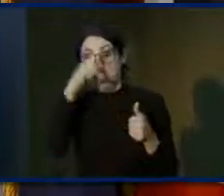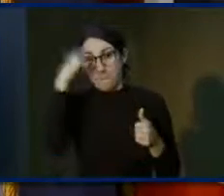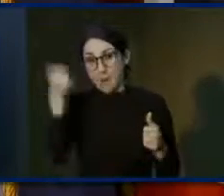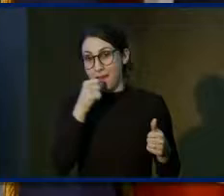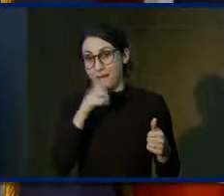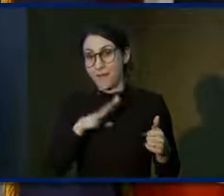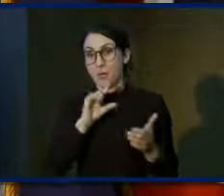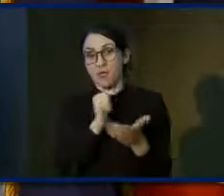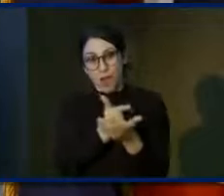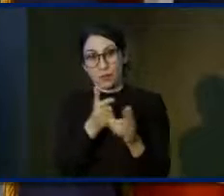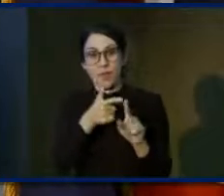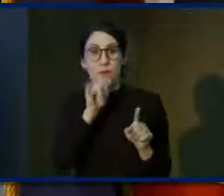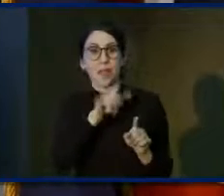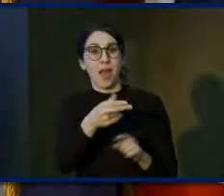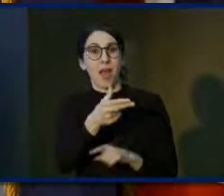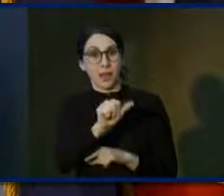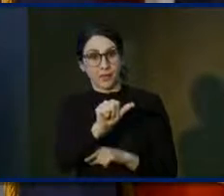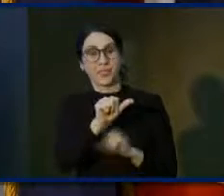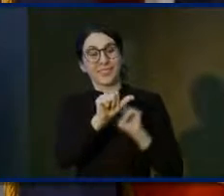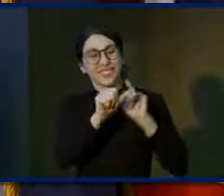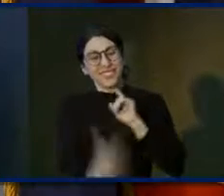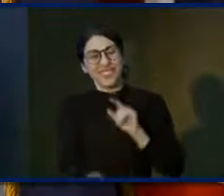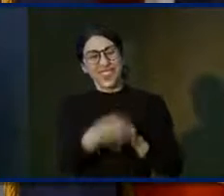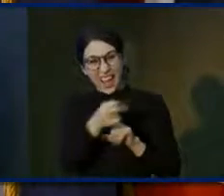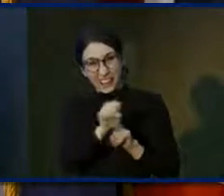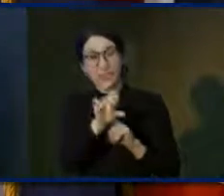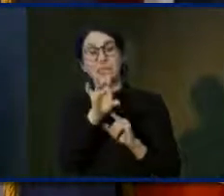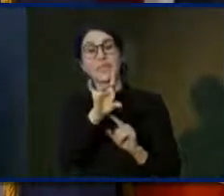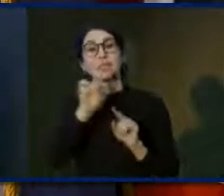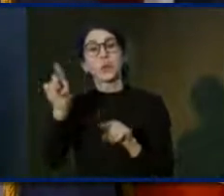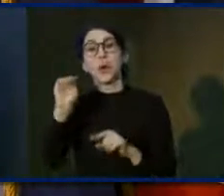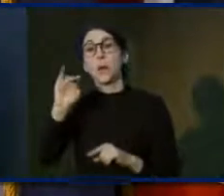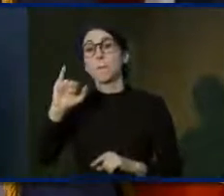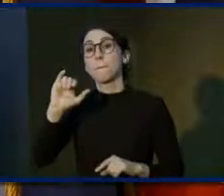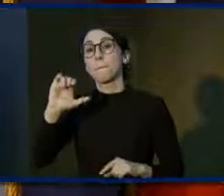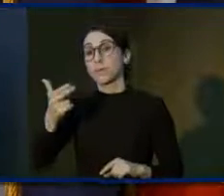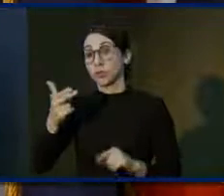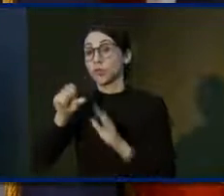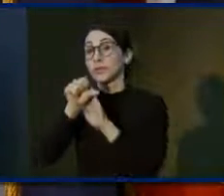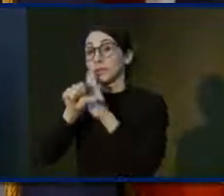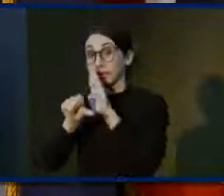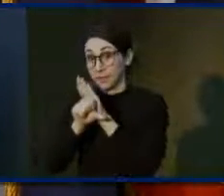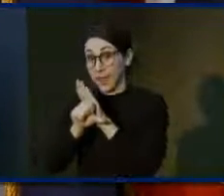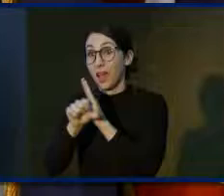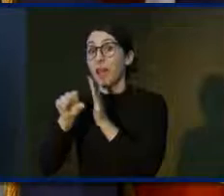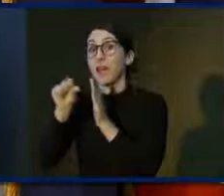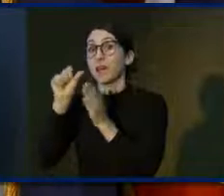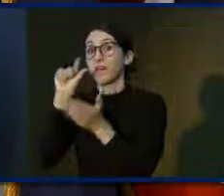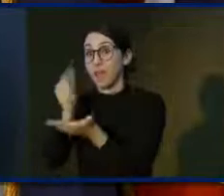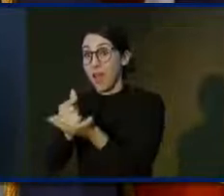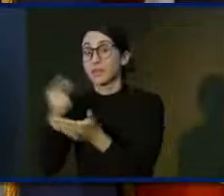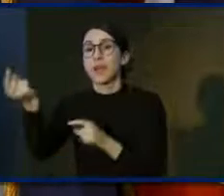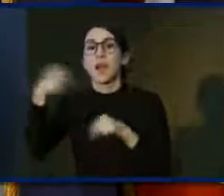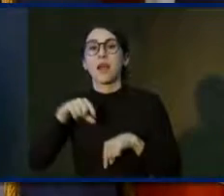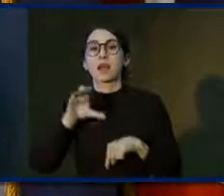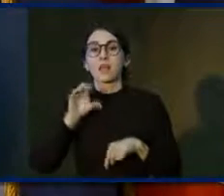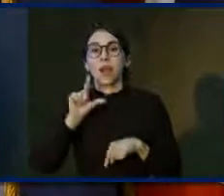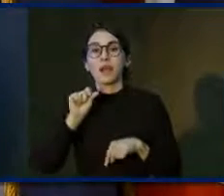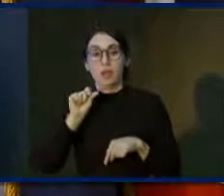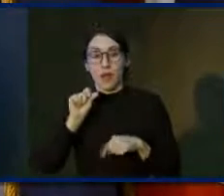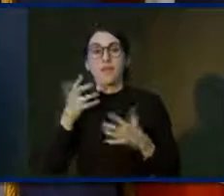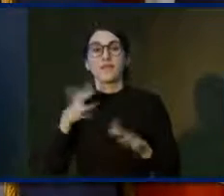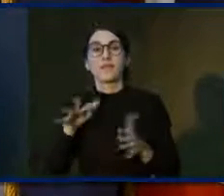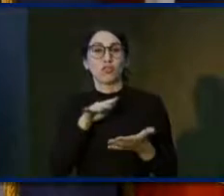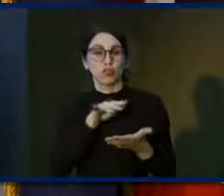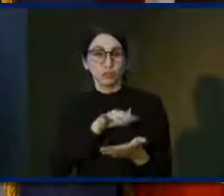School. She went on to attend Michigan State University for 2 years before coming to Colorado, where she finished her degree and studies at Colorado